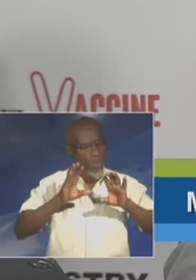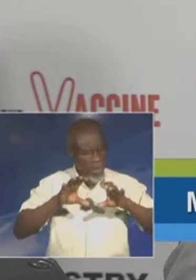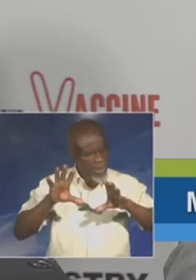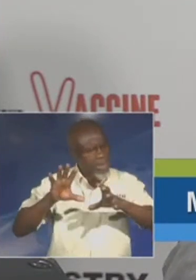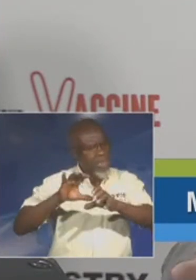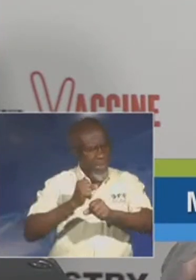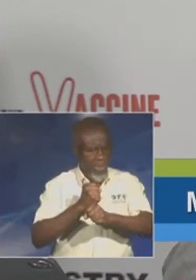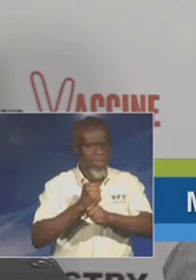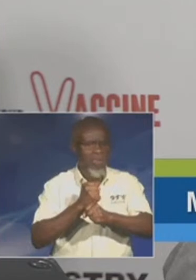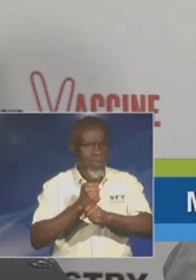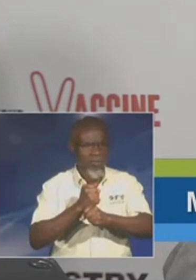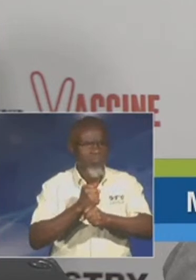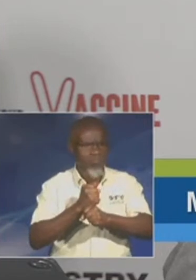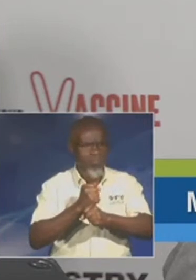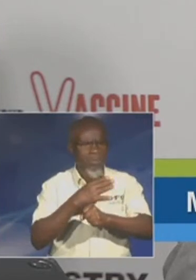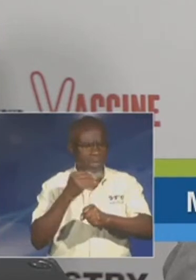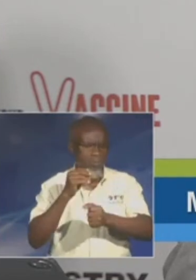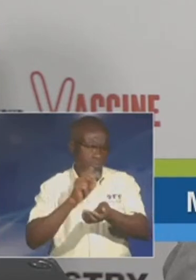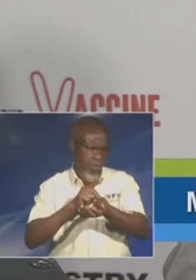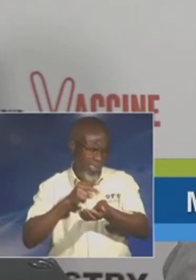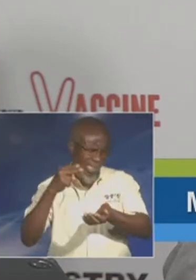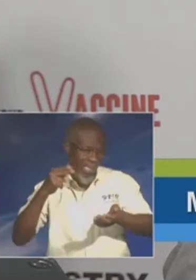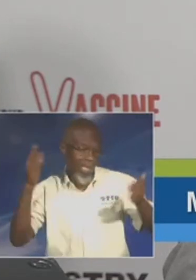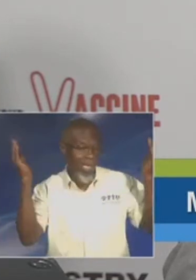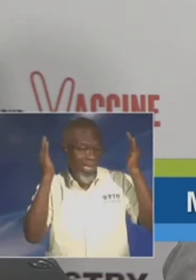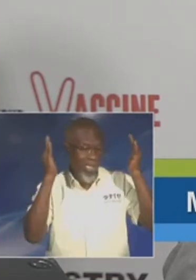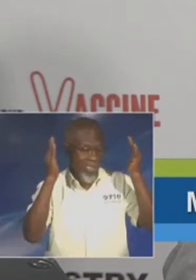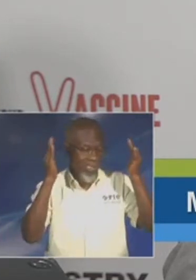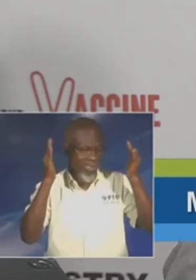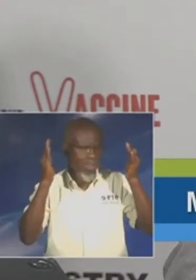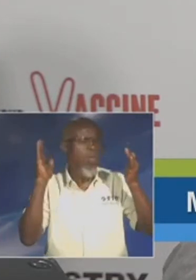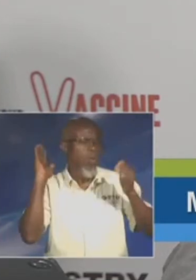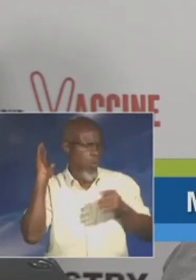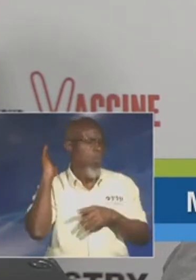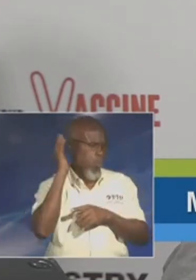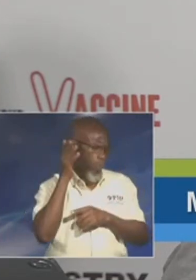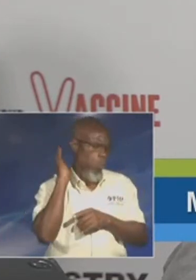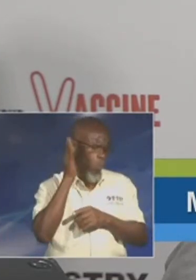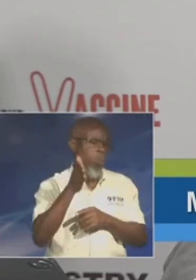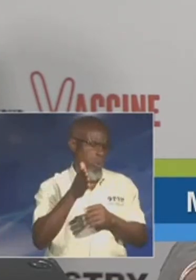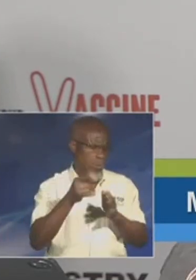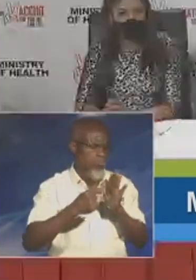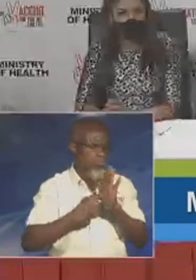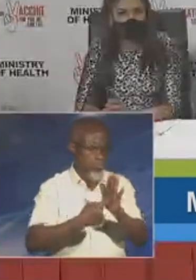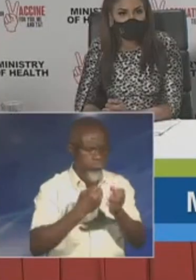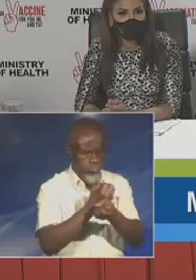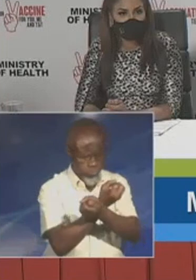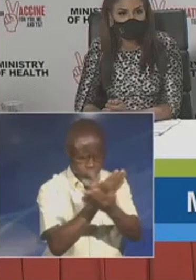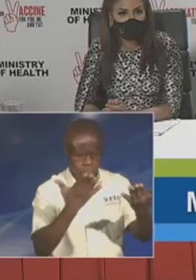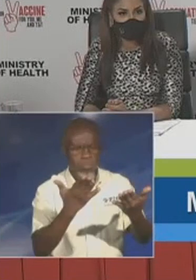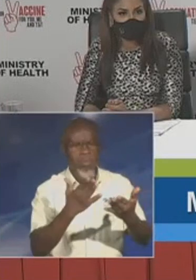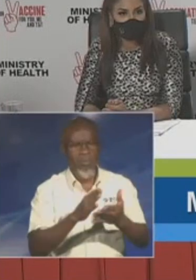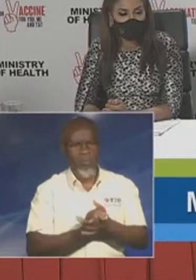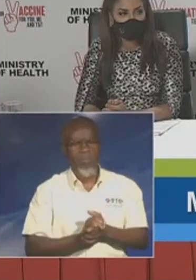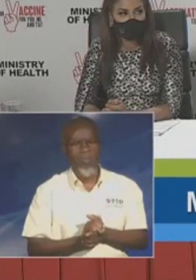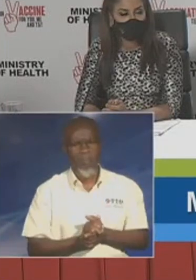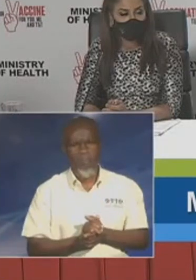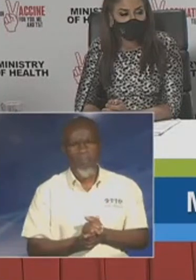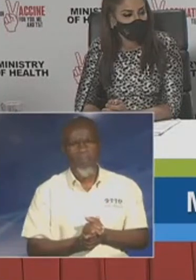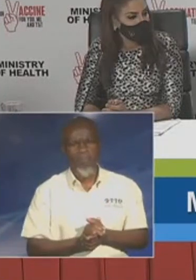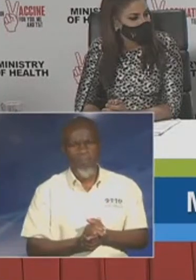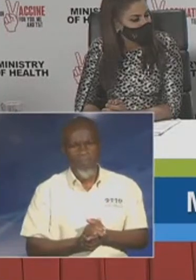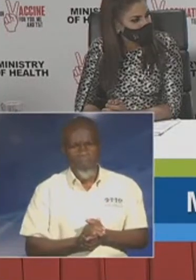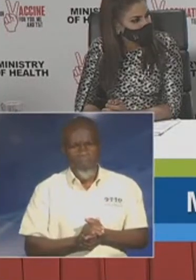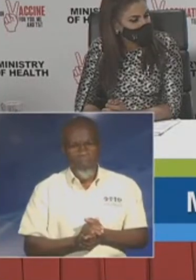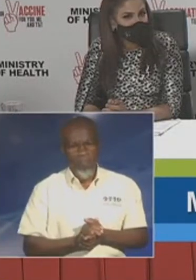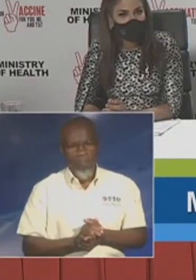Dr. Hines, who normally does that, we can get the epi information out. Thank you very much, Swan. Thank you very much. We